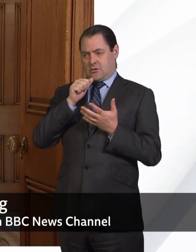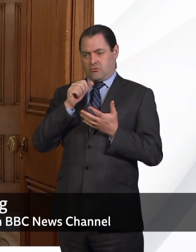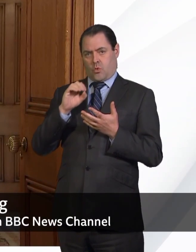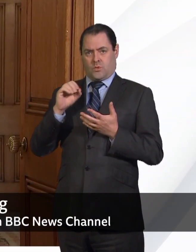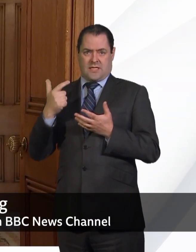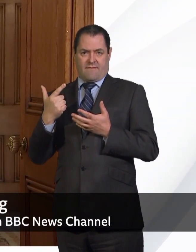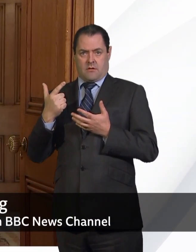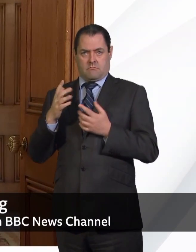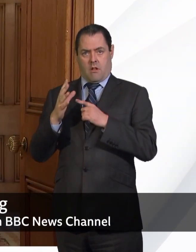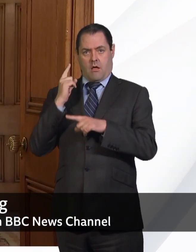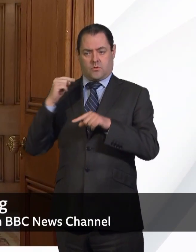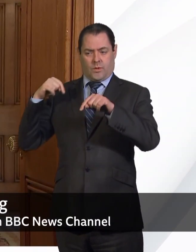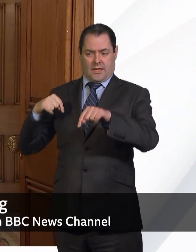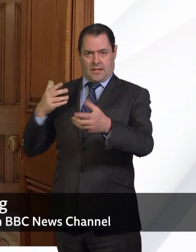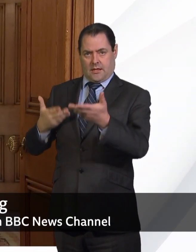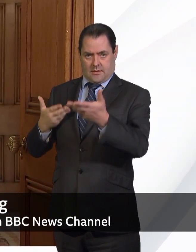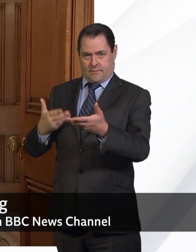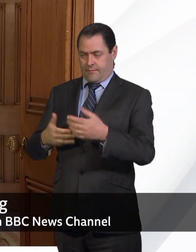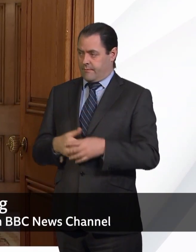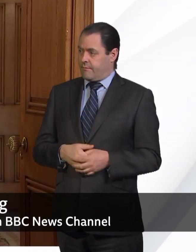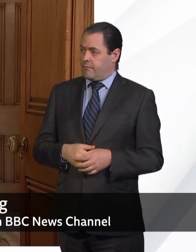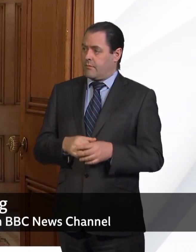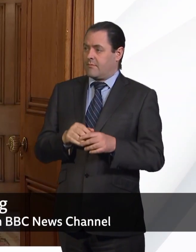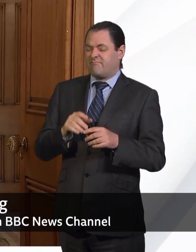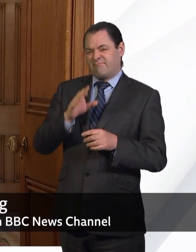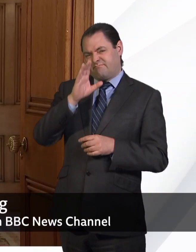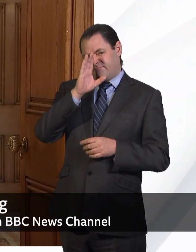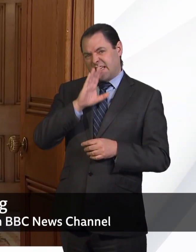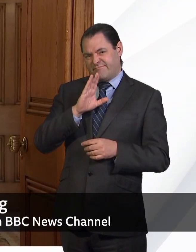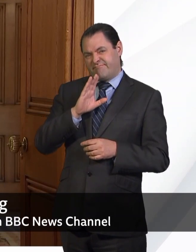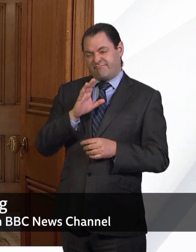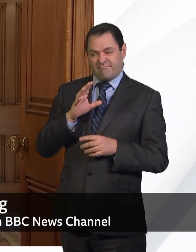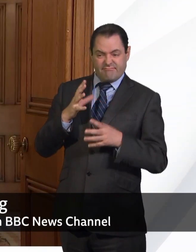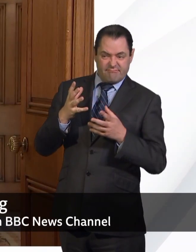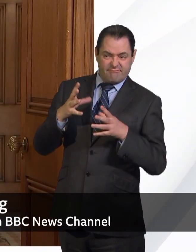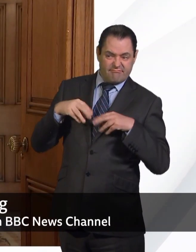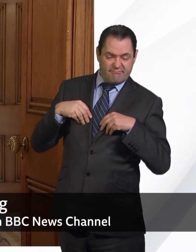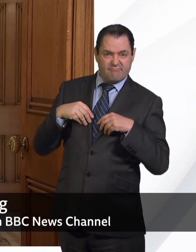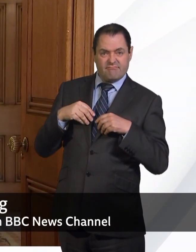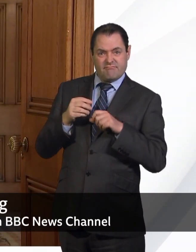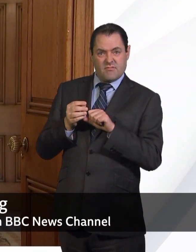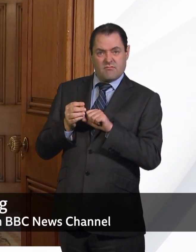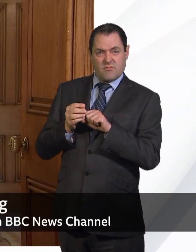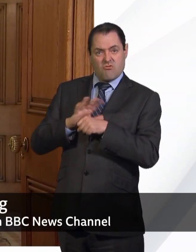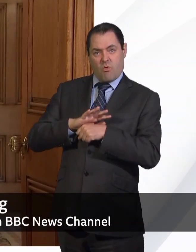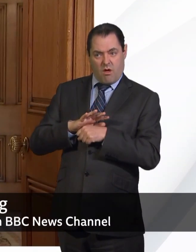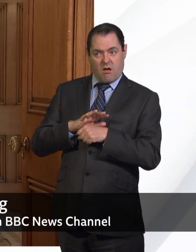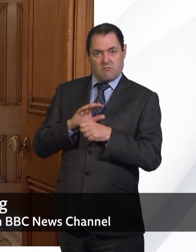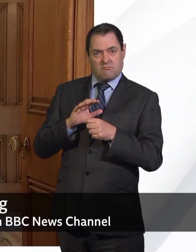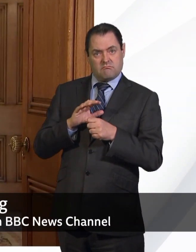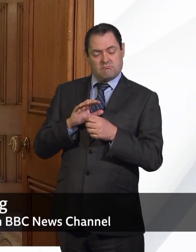9,607 this time last week. And sadly, of those tested positive for coronavirus across all